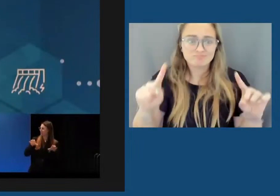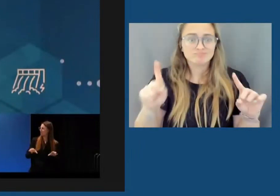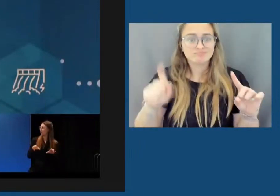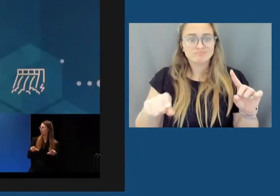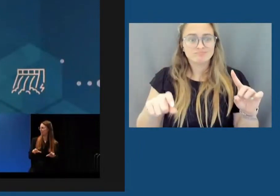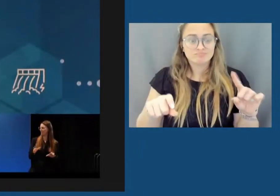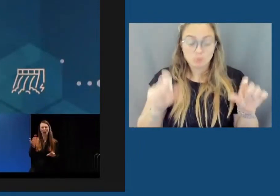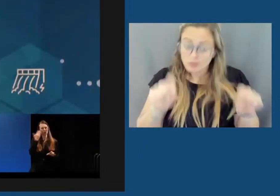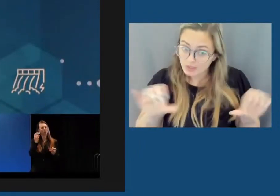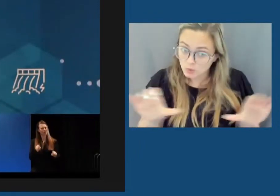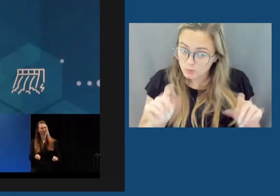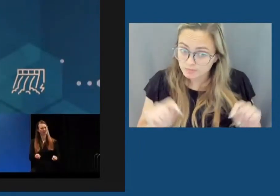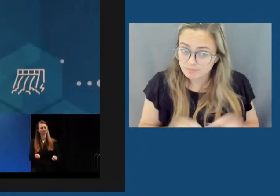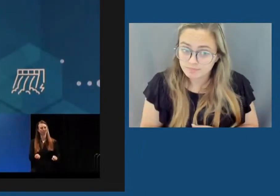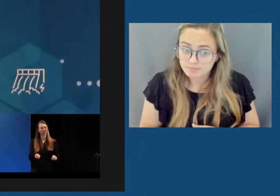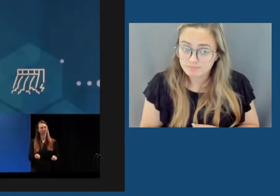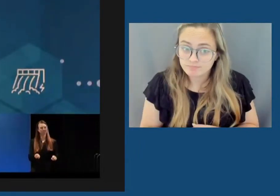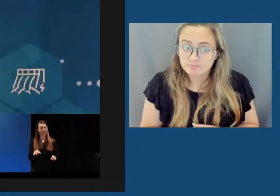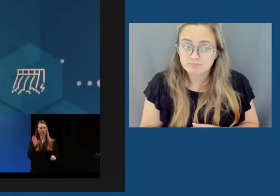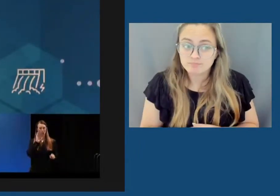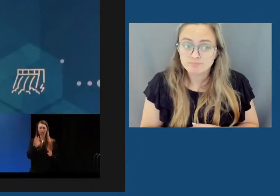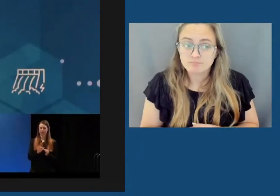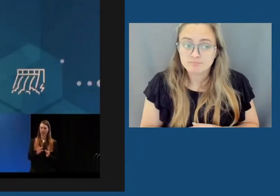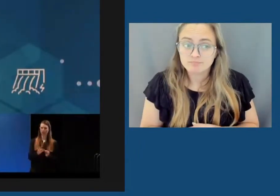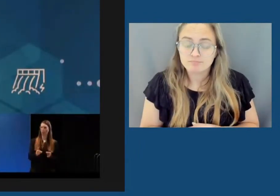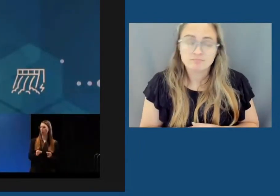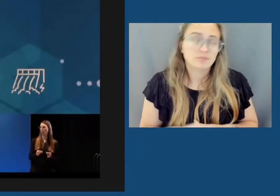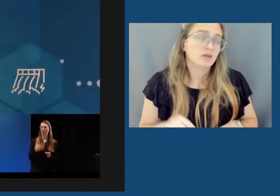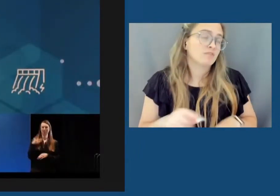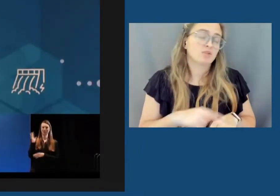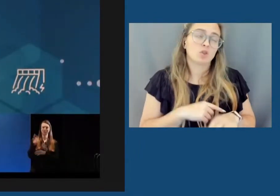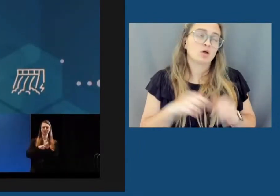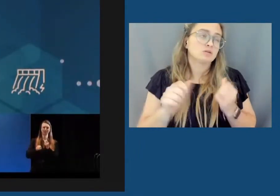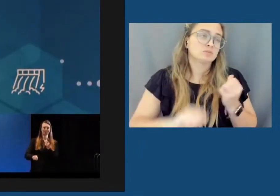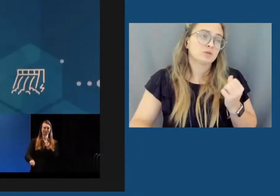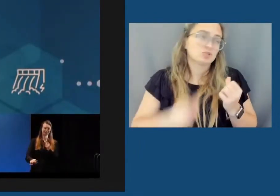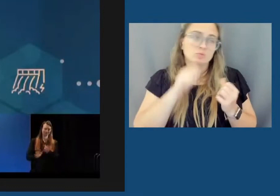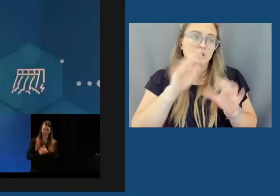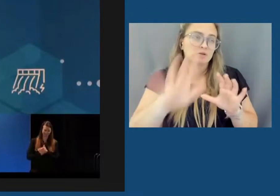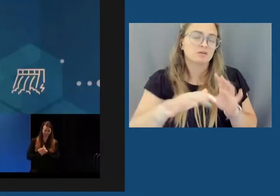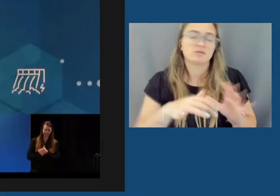this. I have a long speech here. I'm not going to give it. I'm